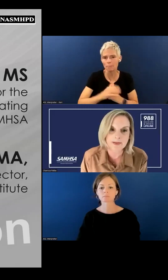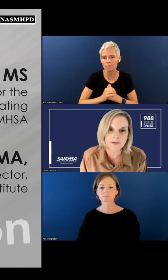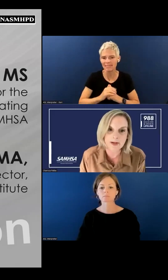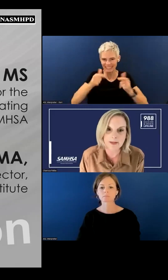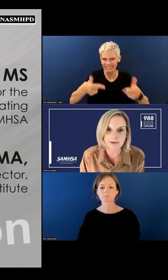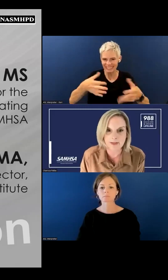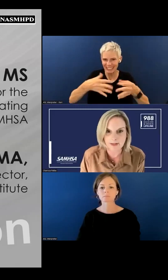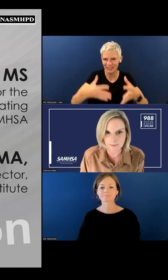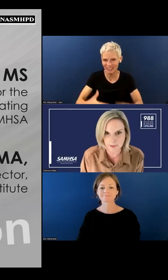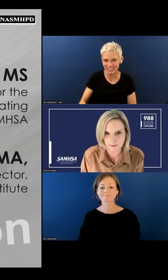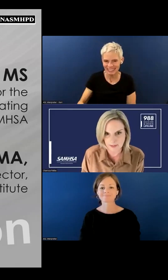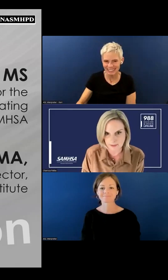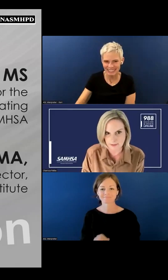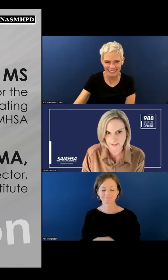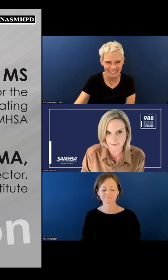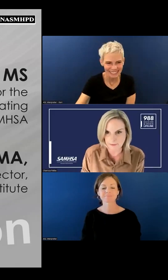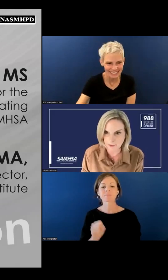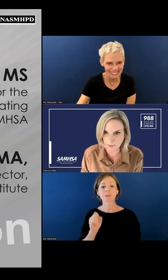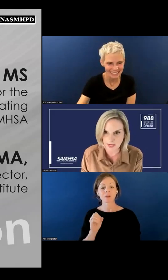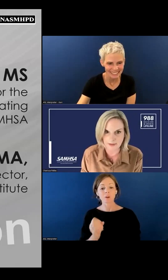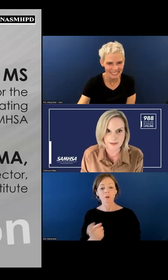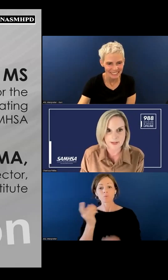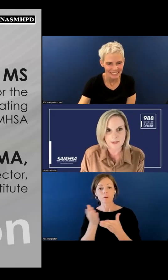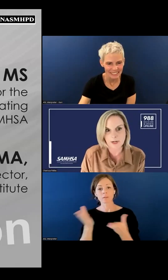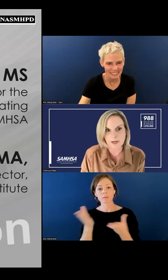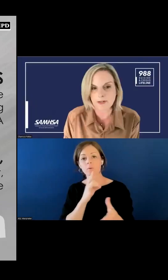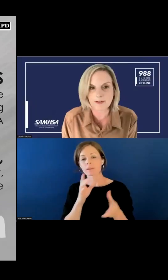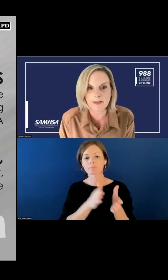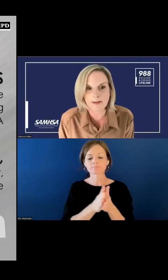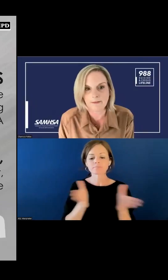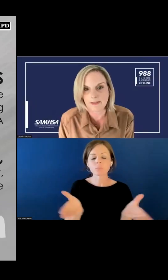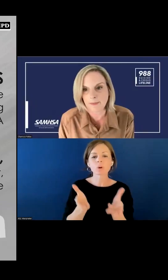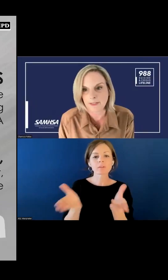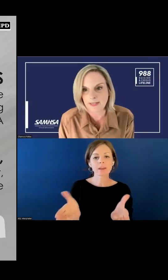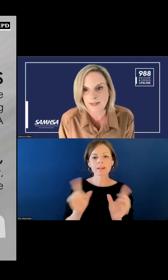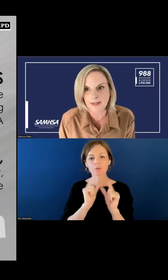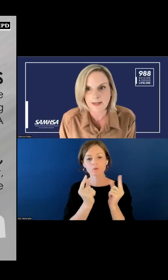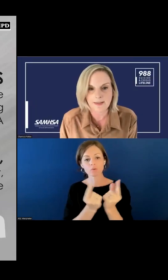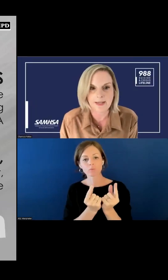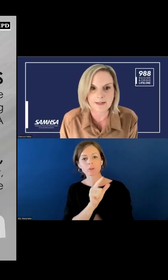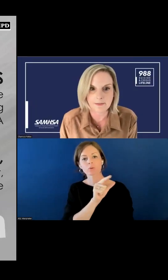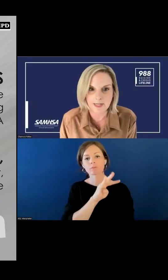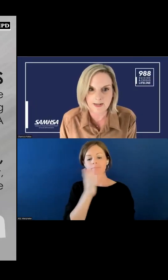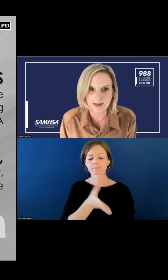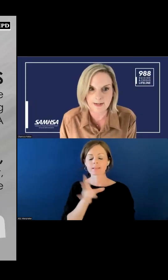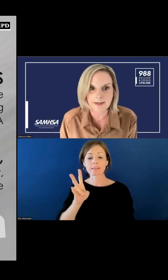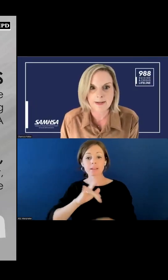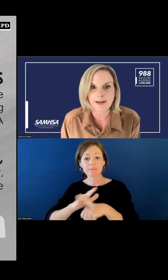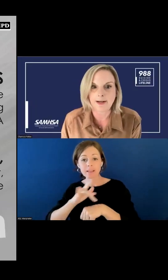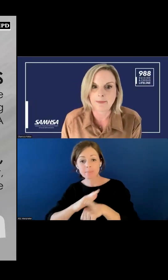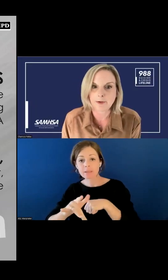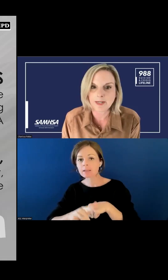the message framing that resonated and motivated the collective group, that 24/7 availability, the